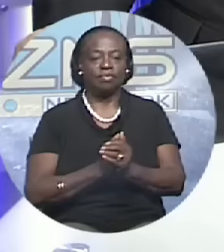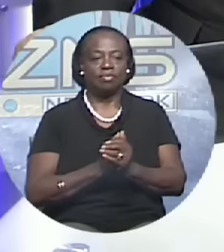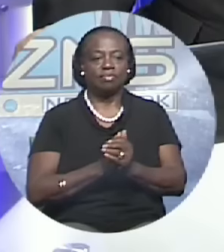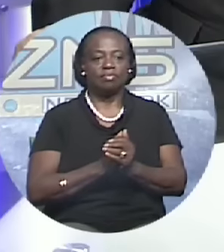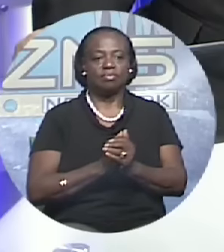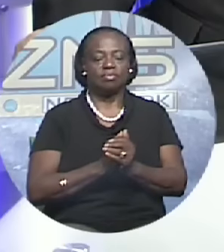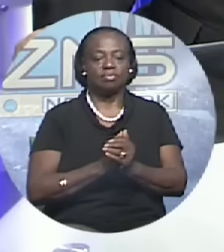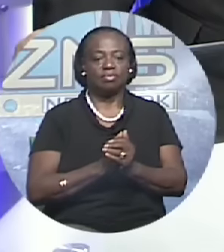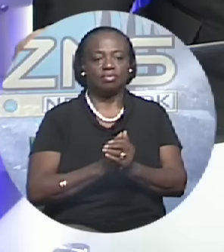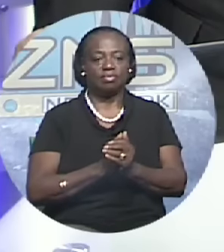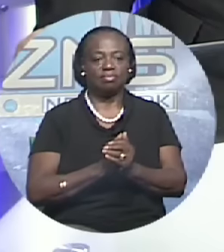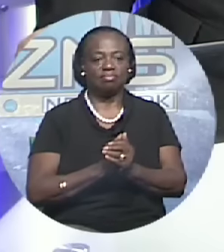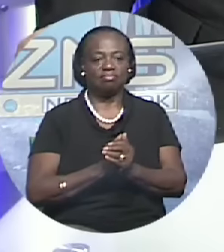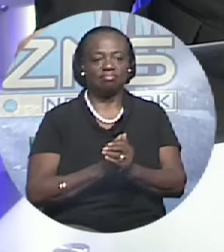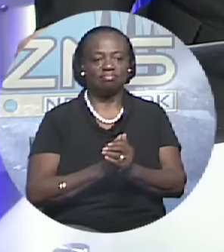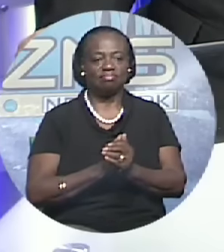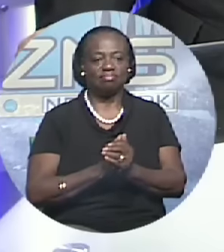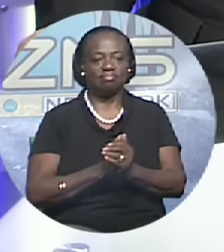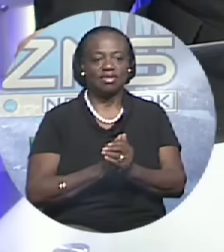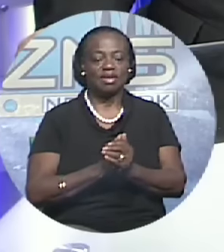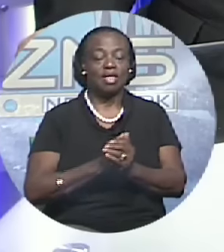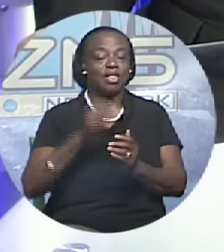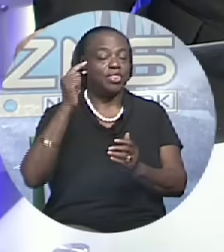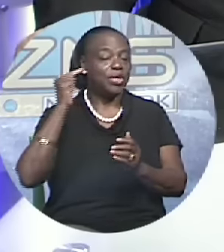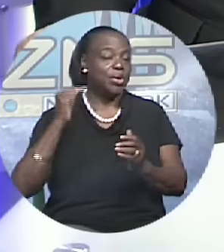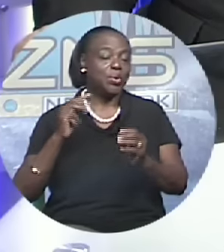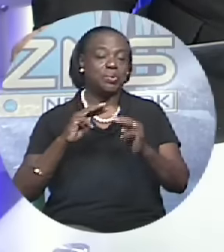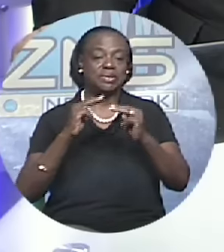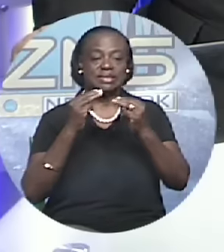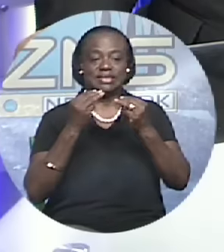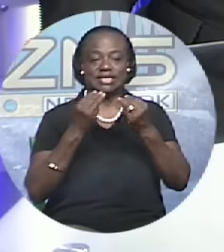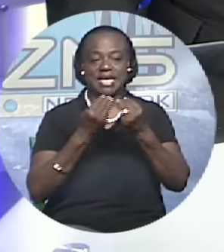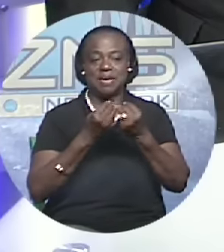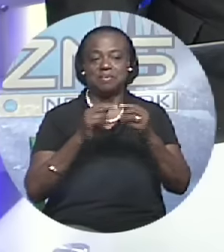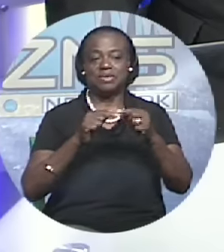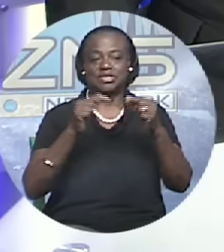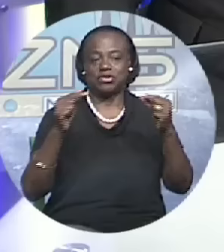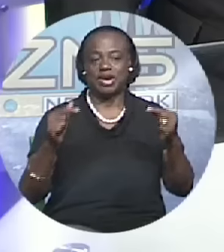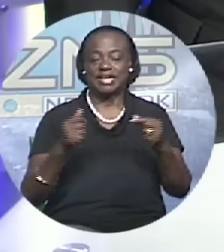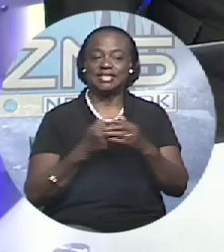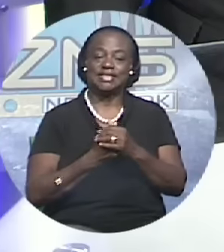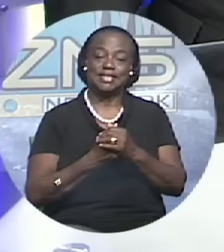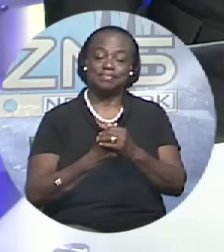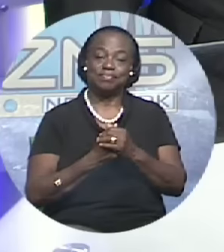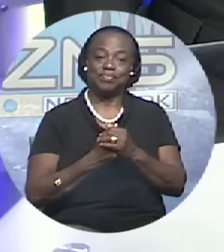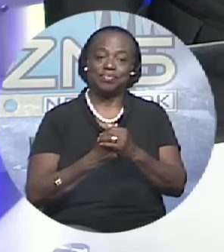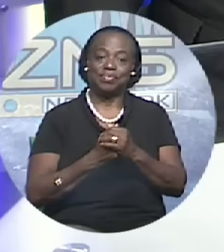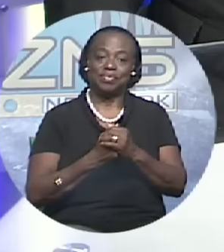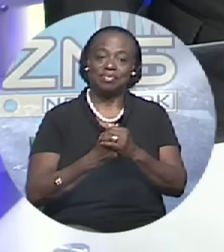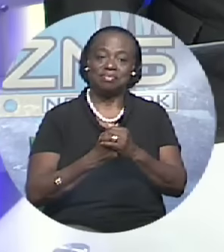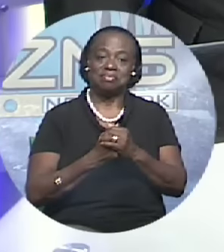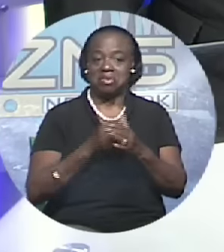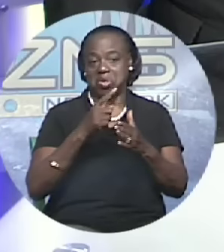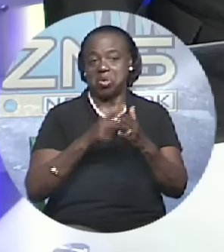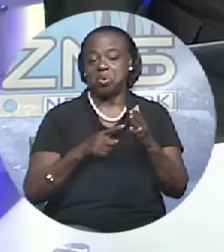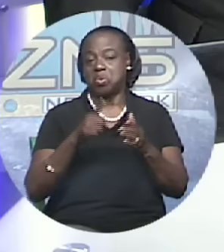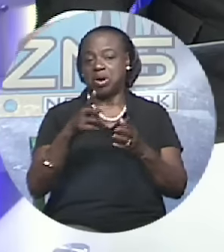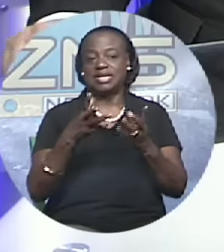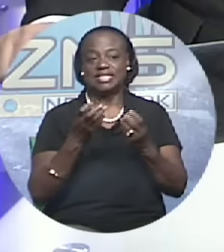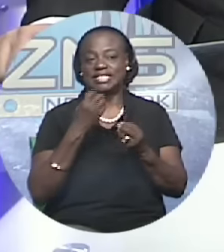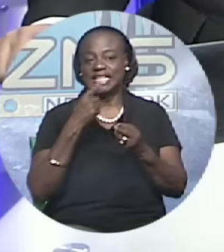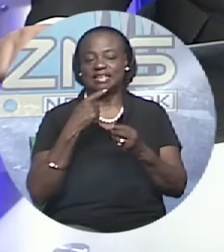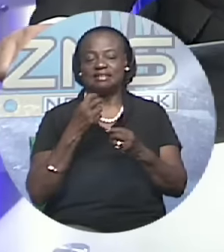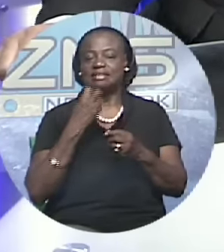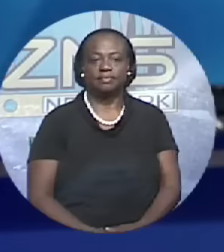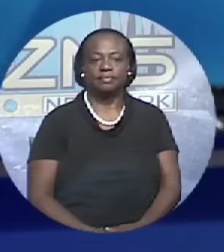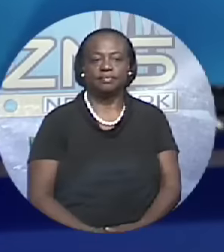You're not going to say anything smart? No. The gold team is great. Do you want to say that? Nope. So you want to say any other team is not great? No.